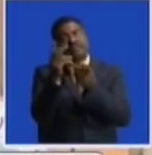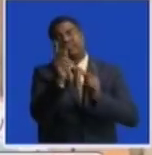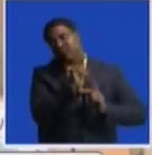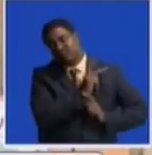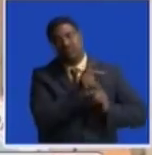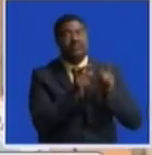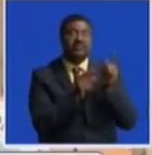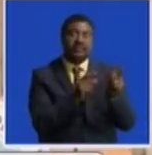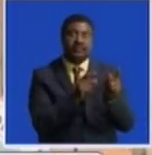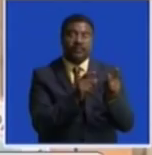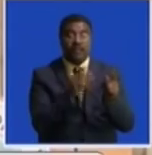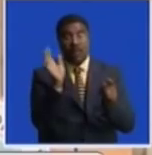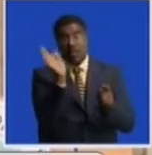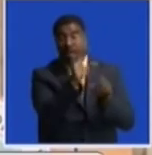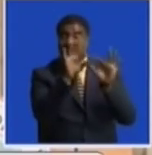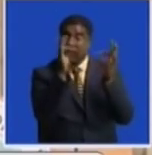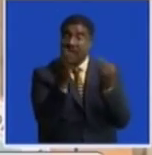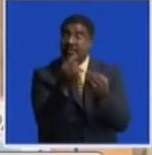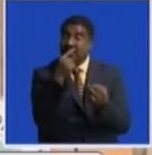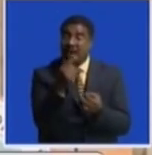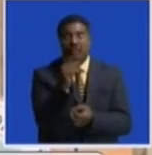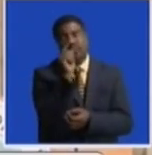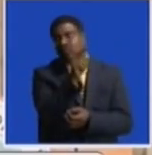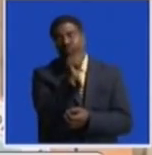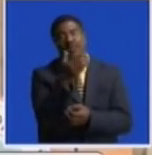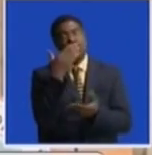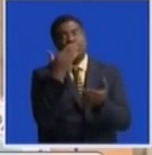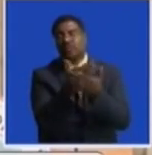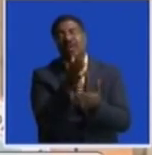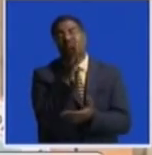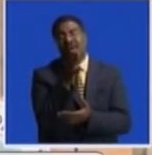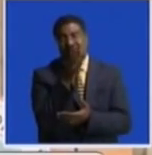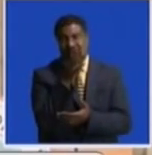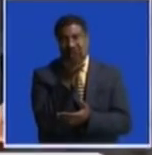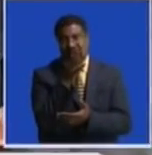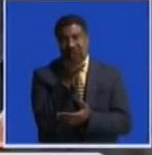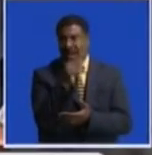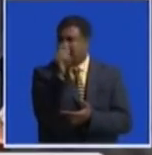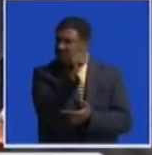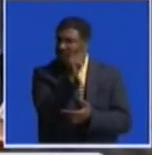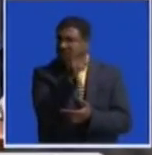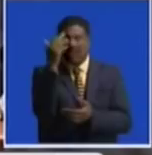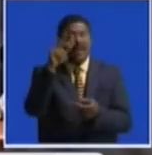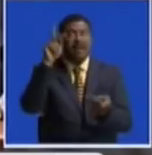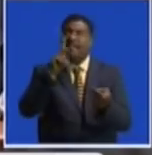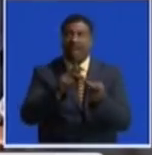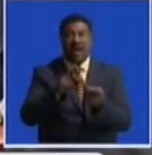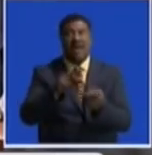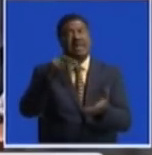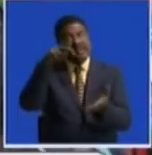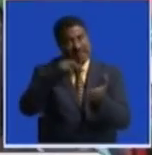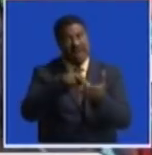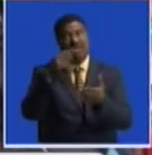Kunda described Mama Kankasa as a loving mother. To us as a family, she was a pillar. She was